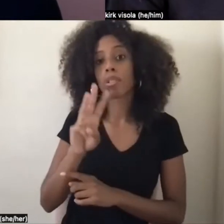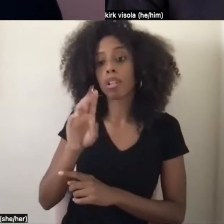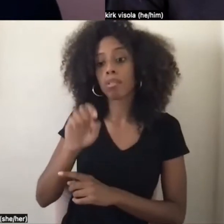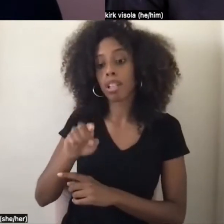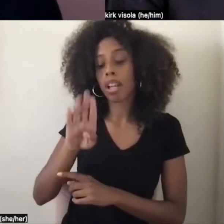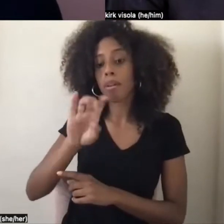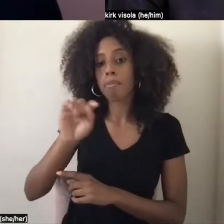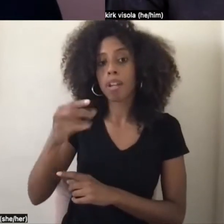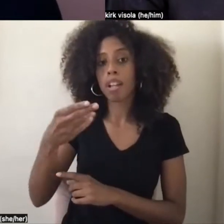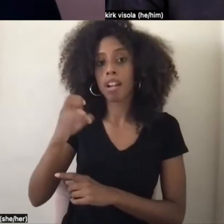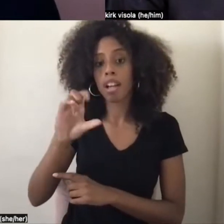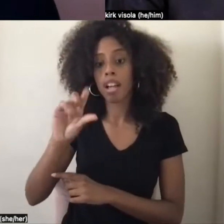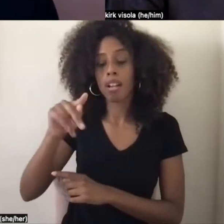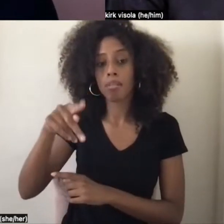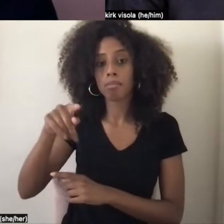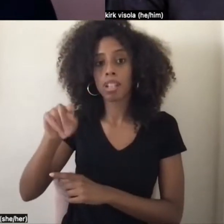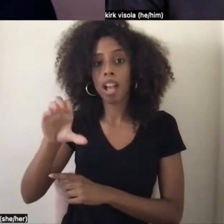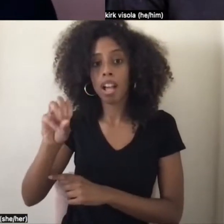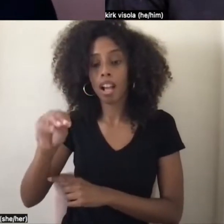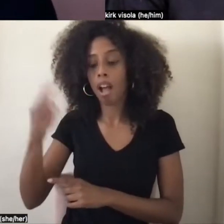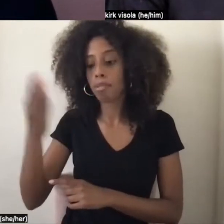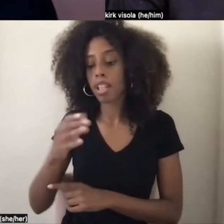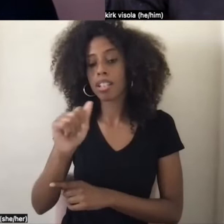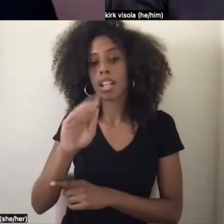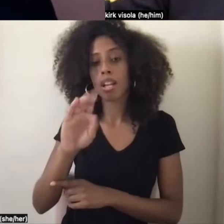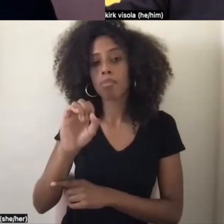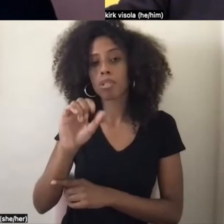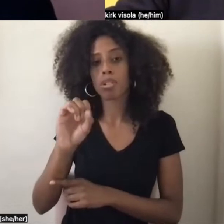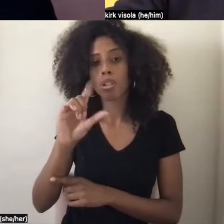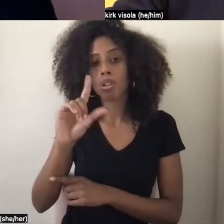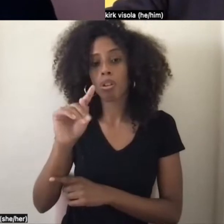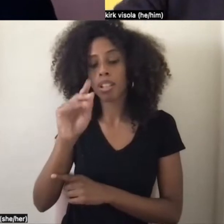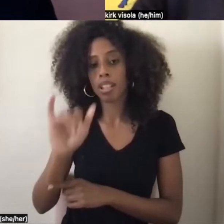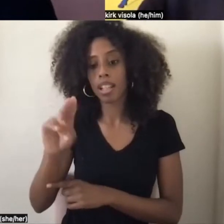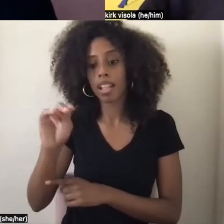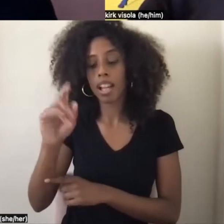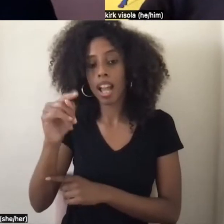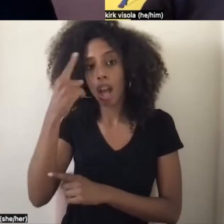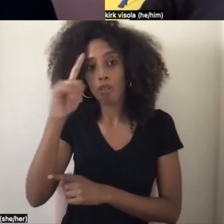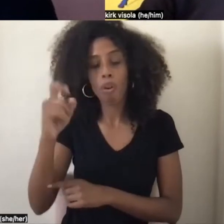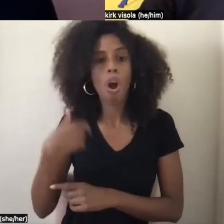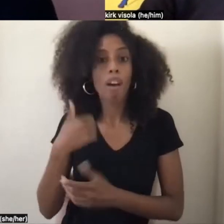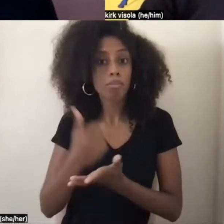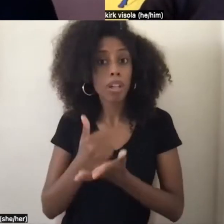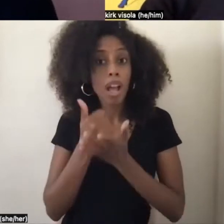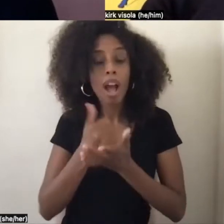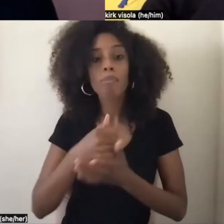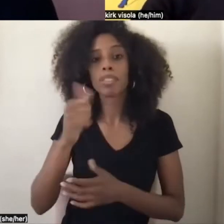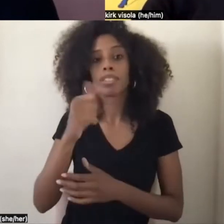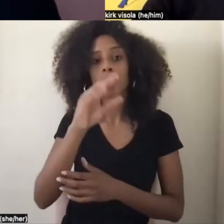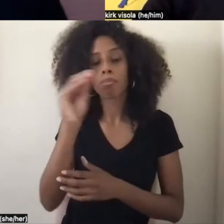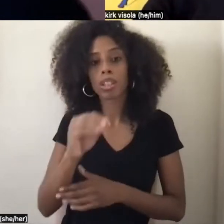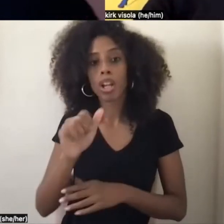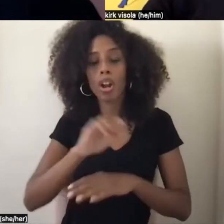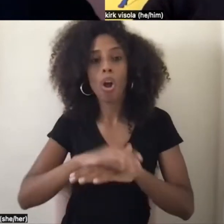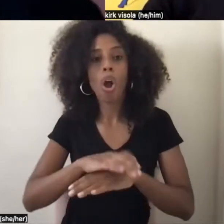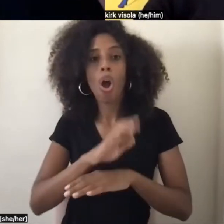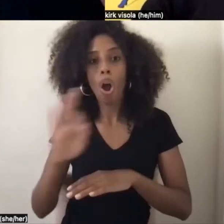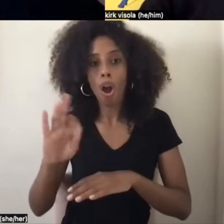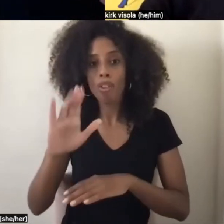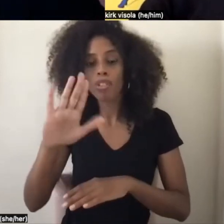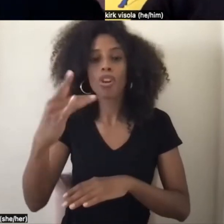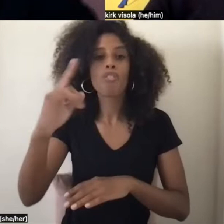www.betterhelp.com/absolutelynot for more information and to get 10% off your first month. This link can be found in the show notes.